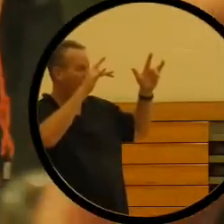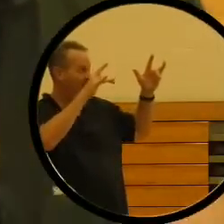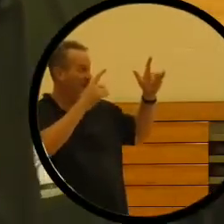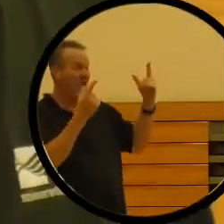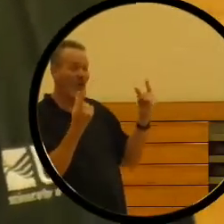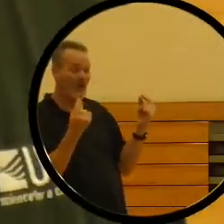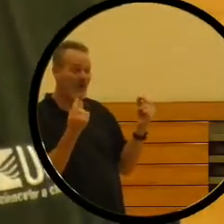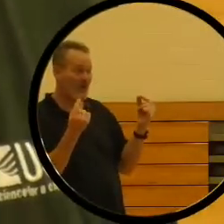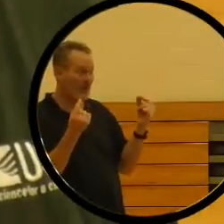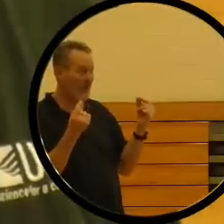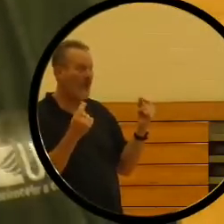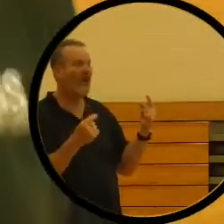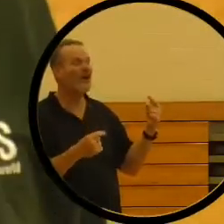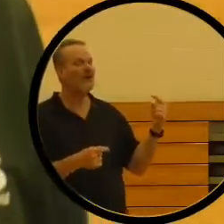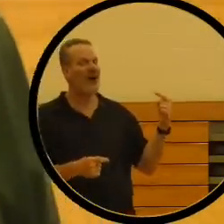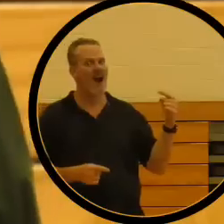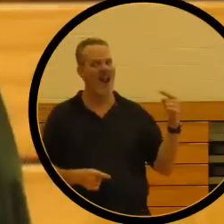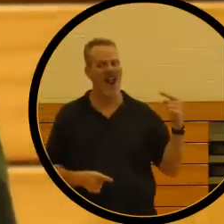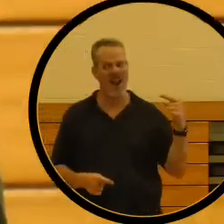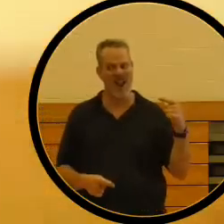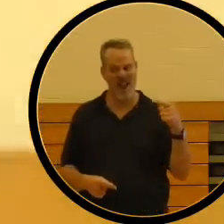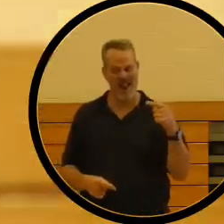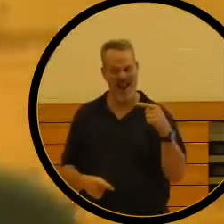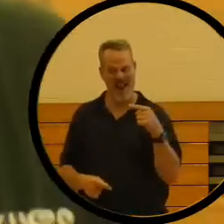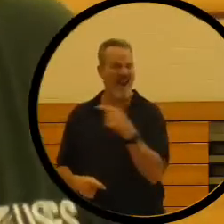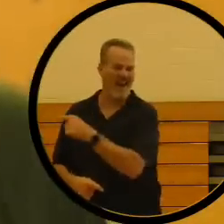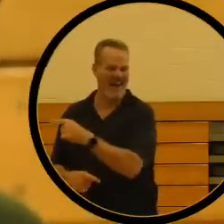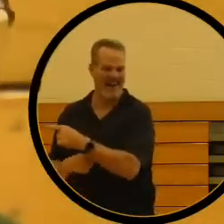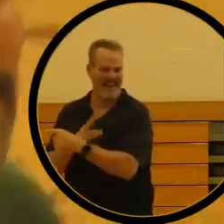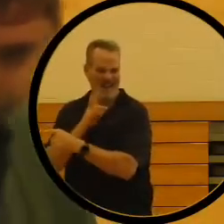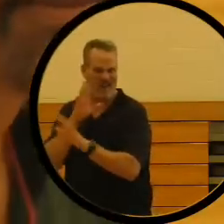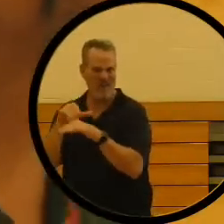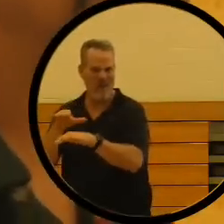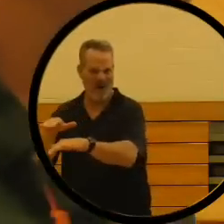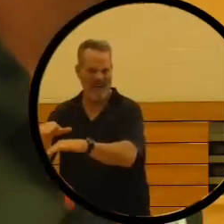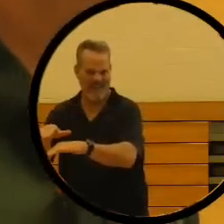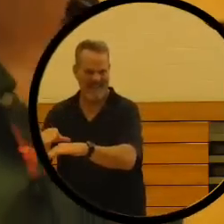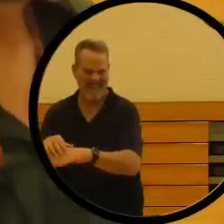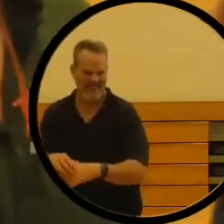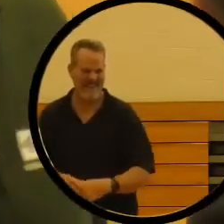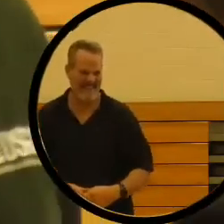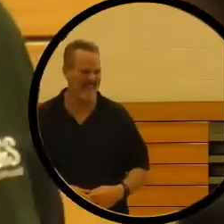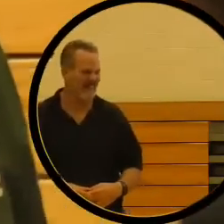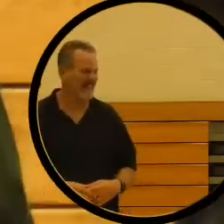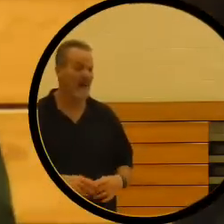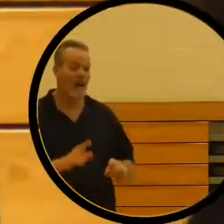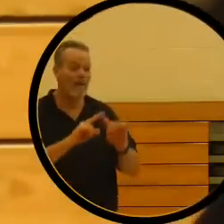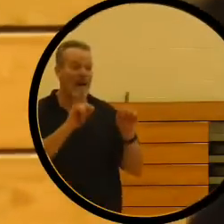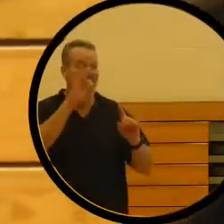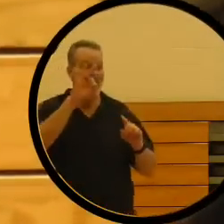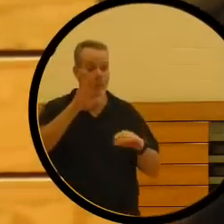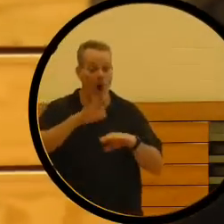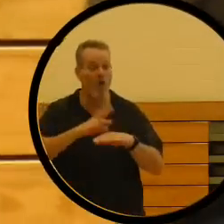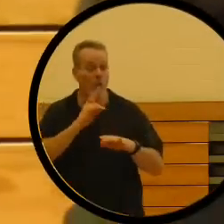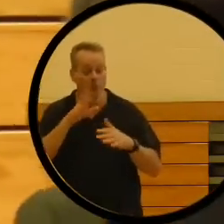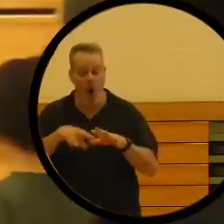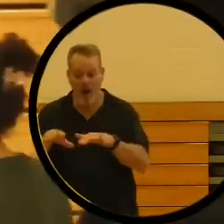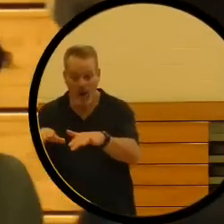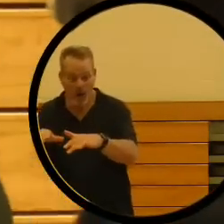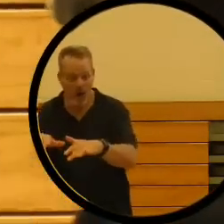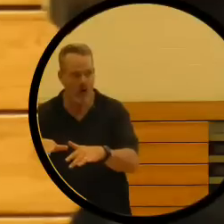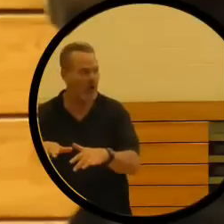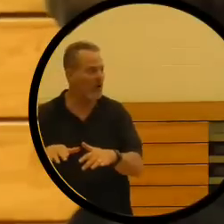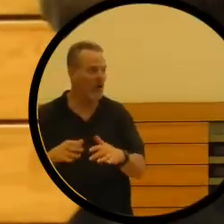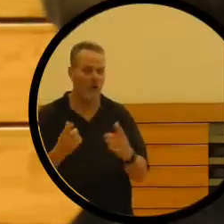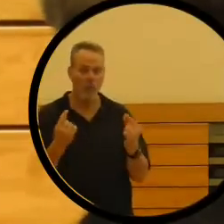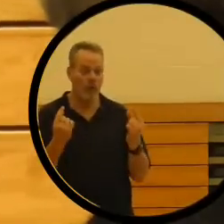smoke, then you might think of a different direction to go. And then it goes on. But if you're down by the ocean, no matter if you